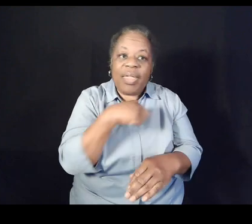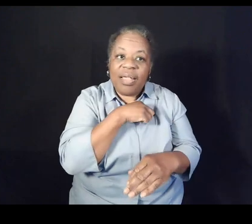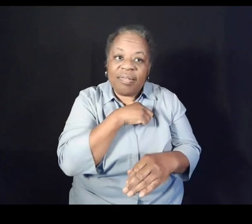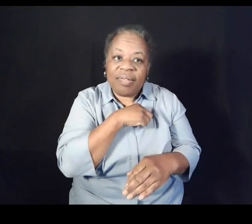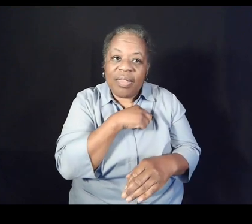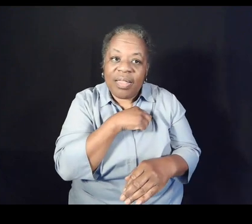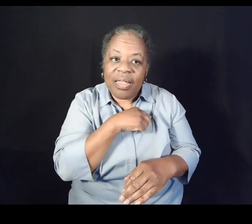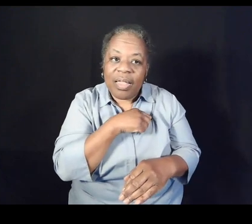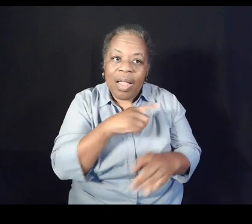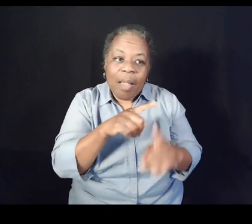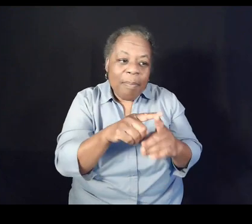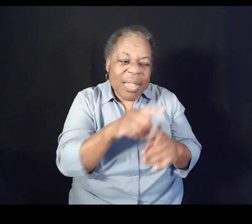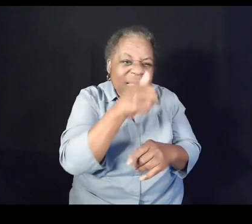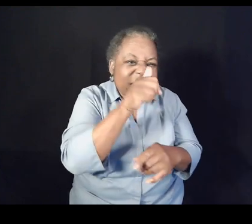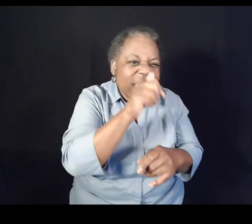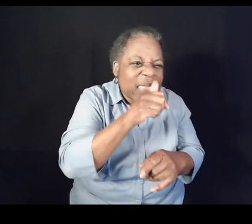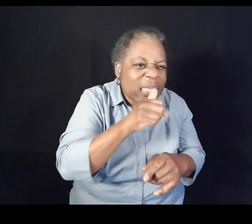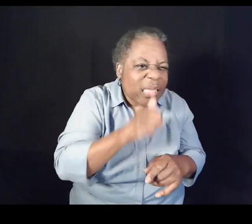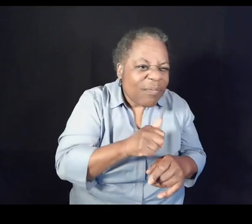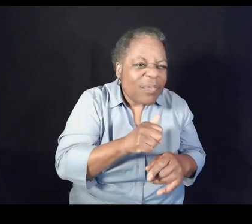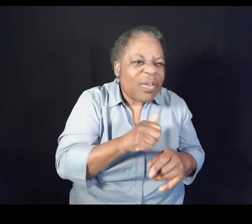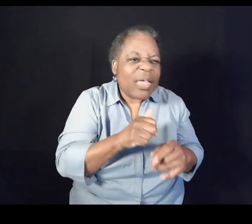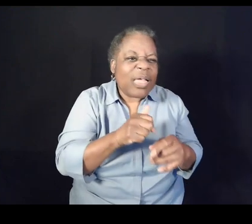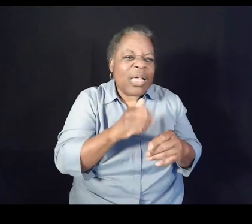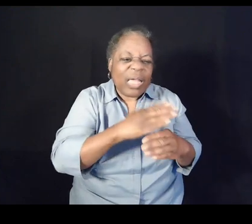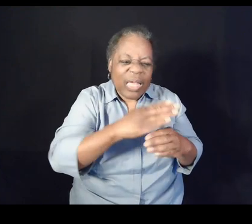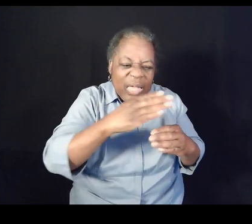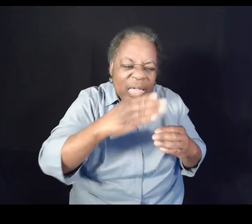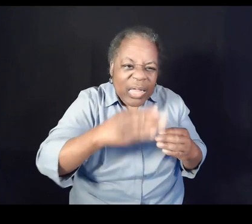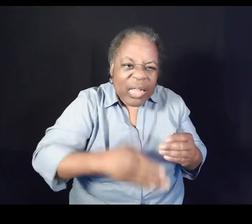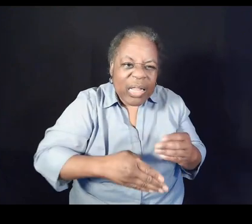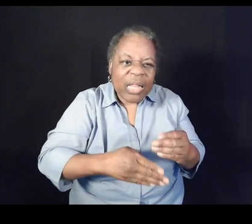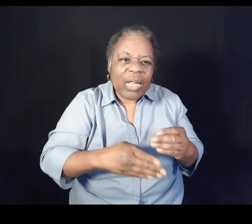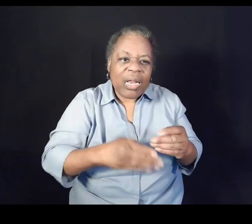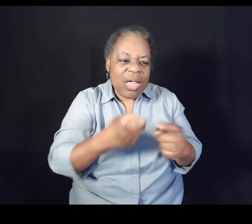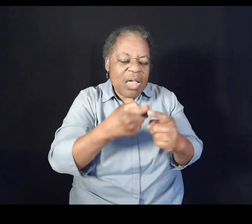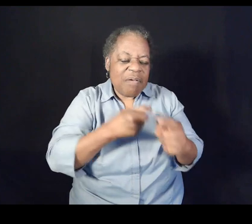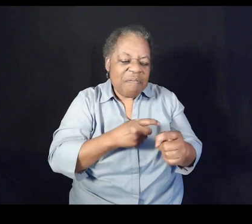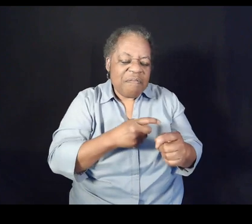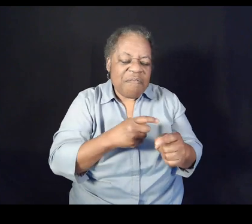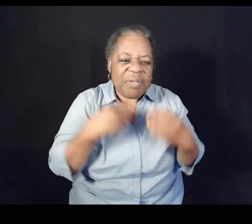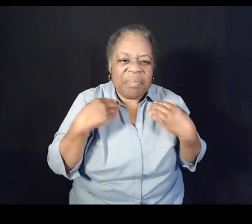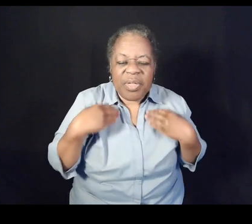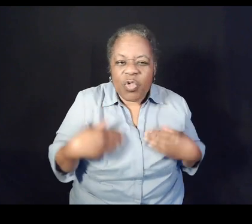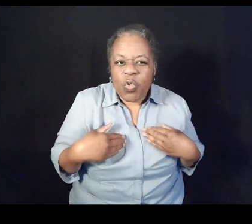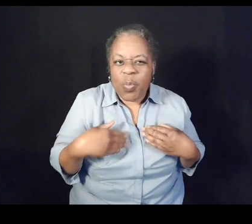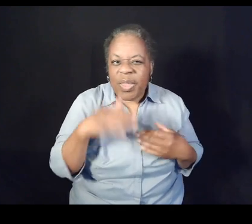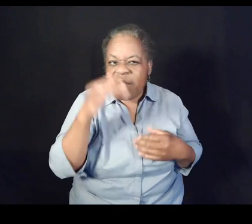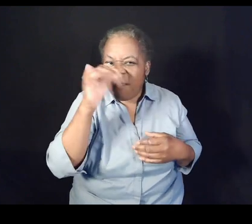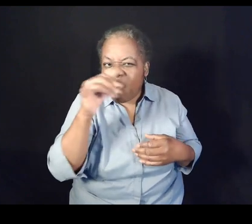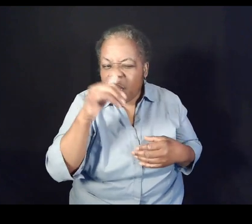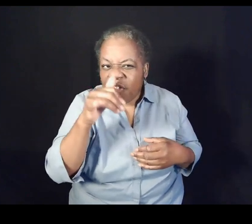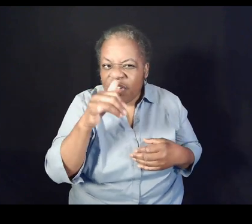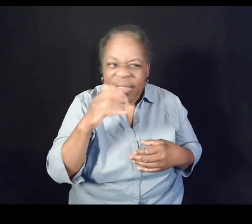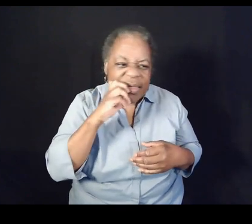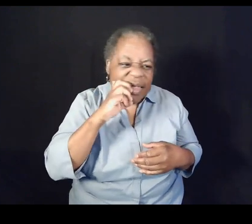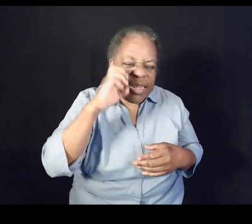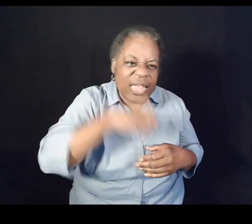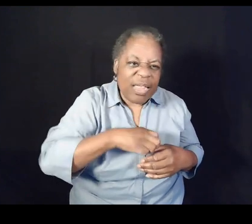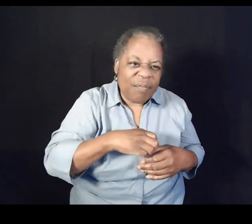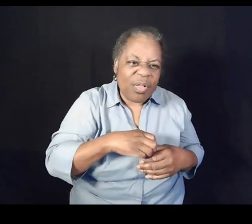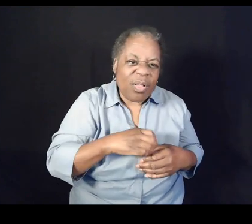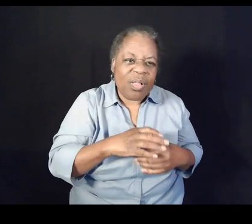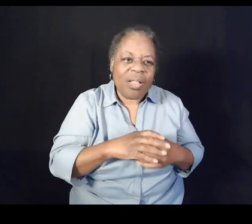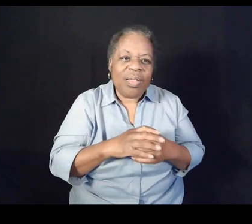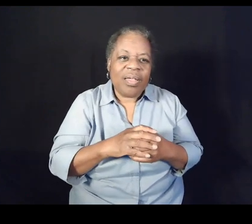ensues is often exacerbated by human foolishness and evil. And even those aberrations